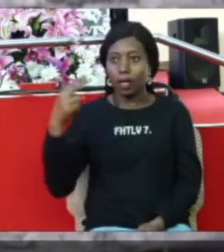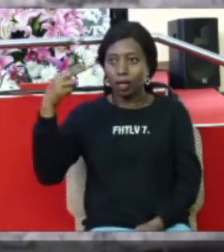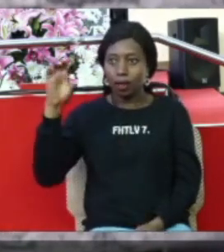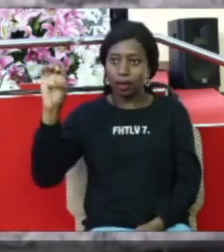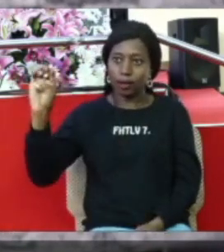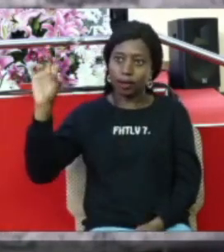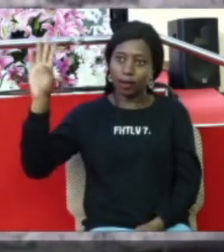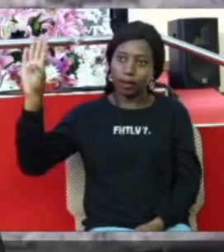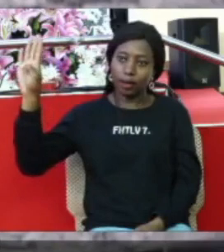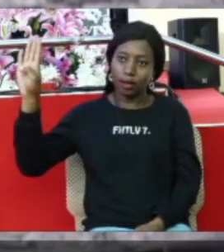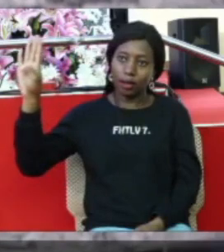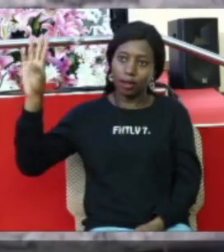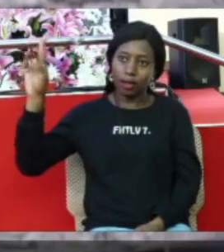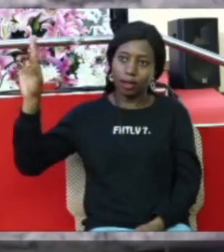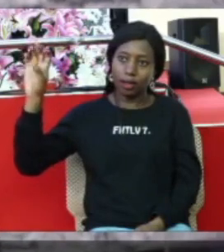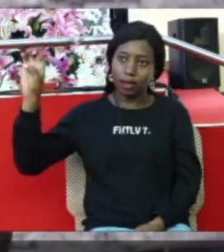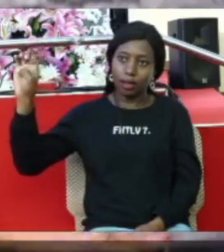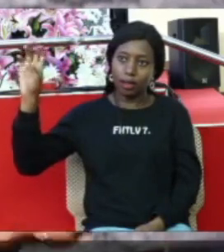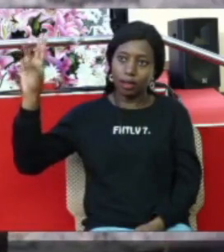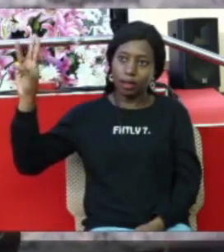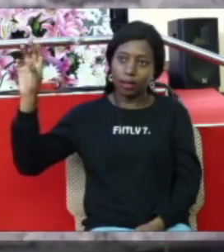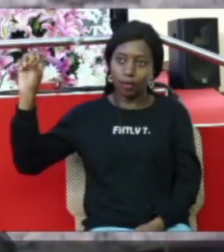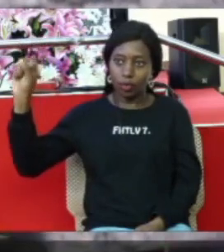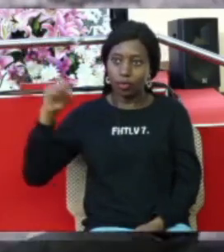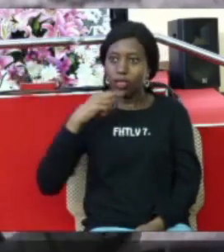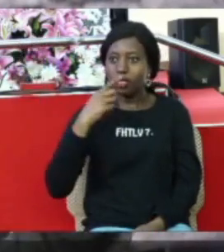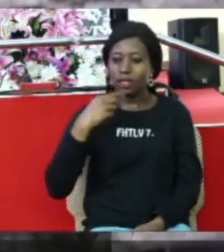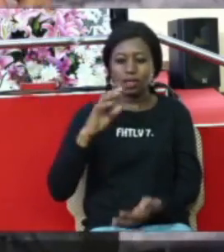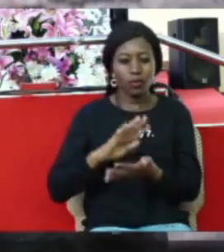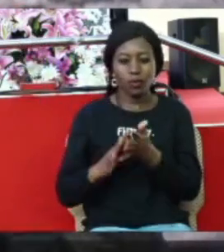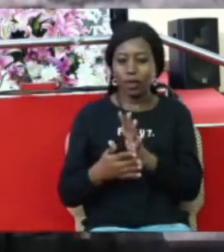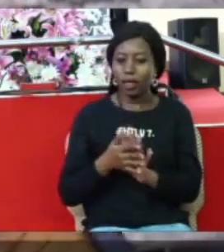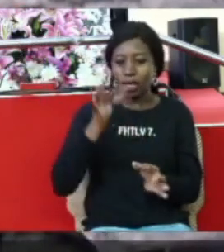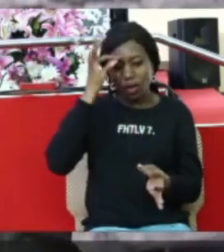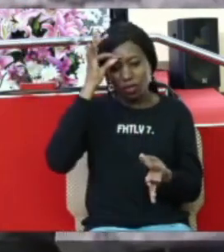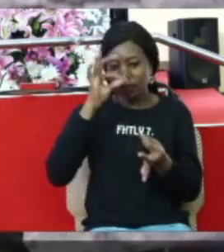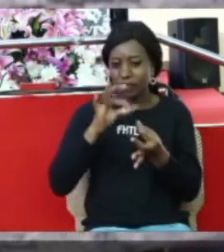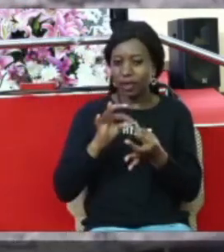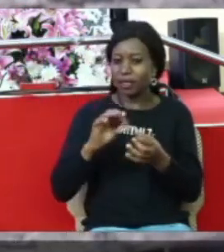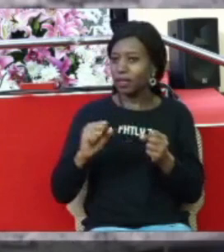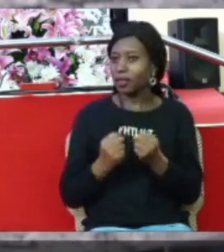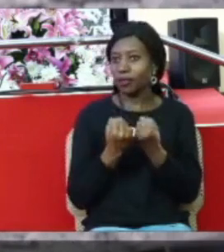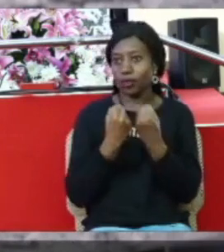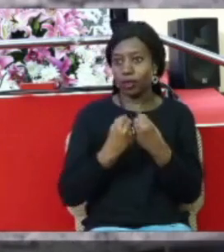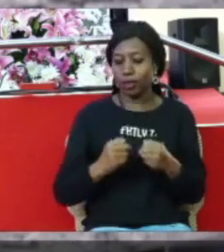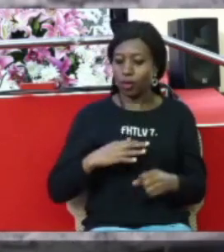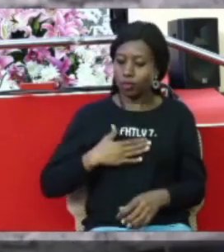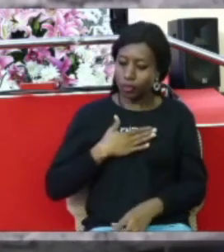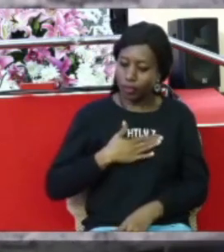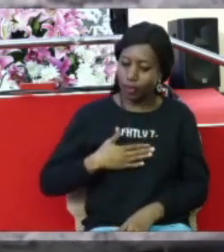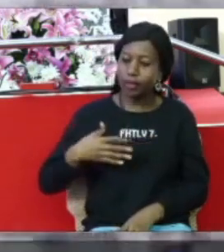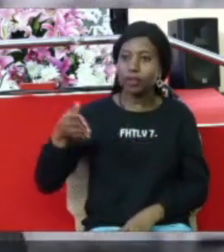is impossible to please God, because anyone who comes to him must believe that he